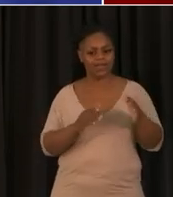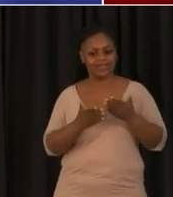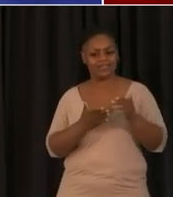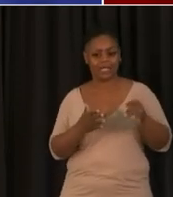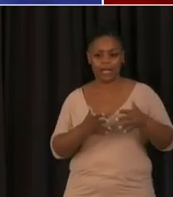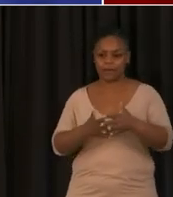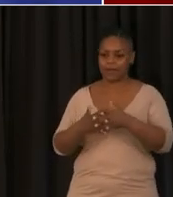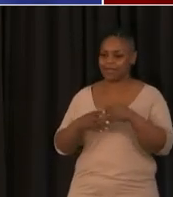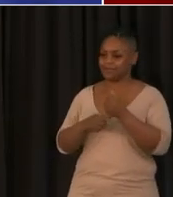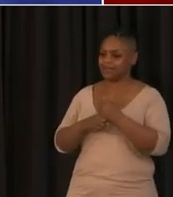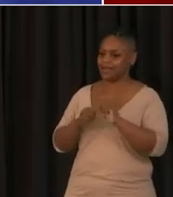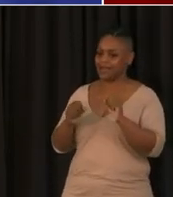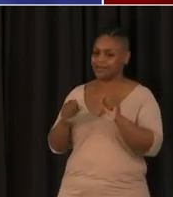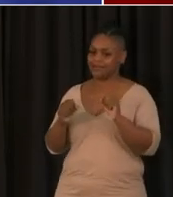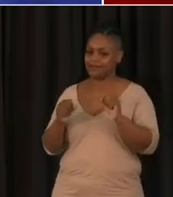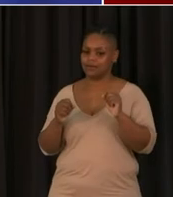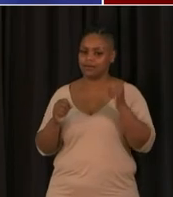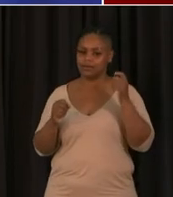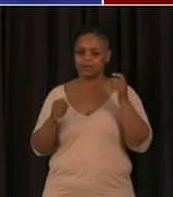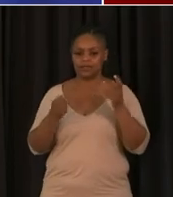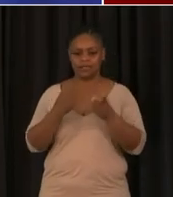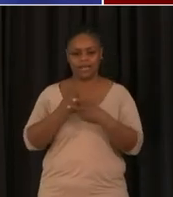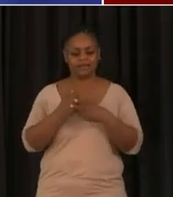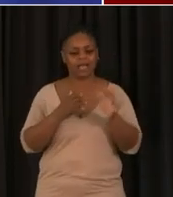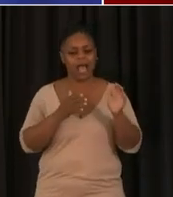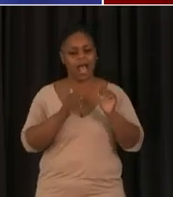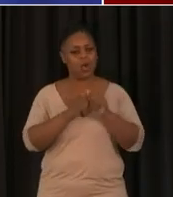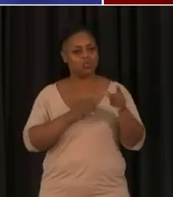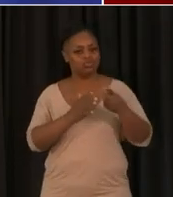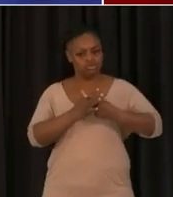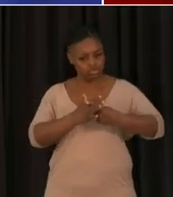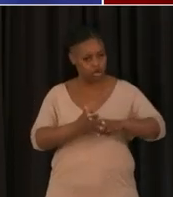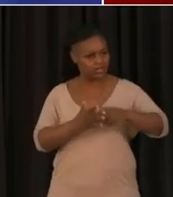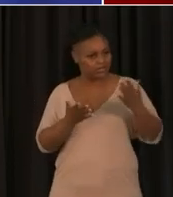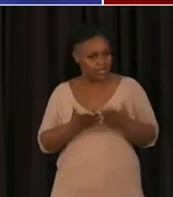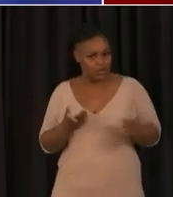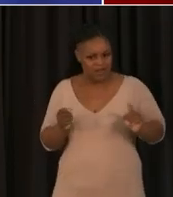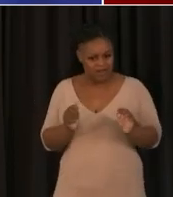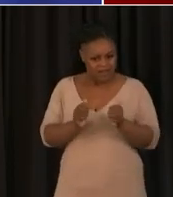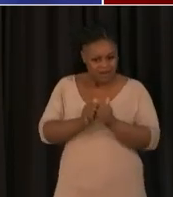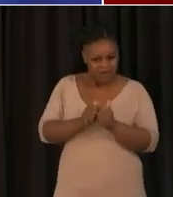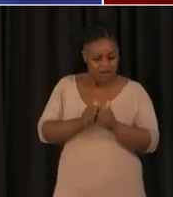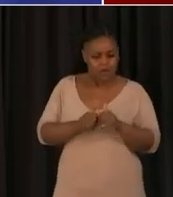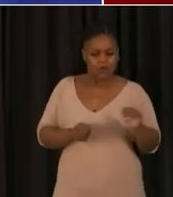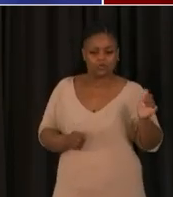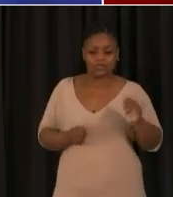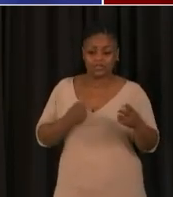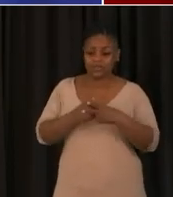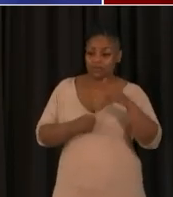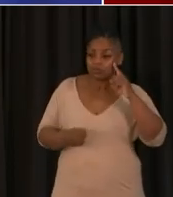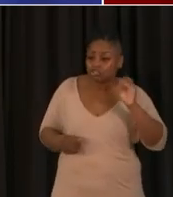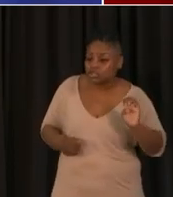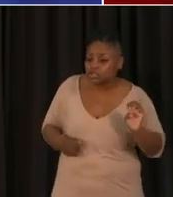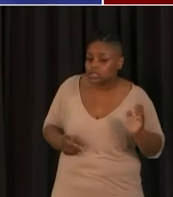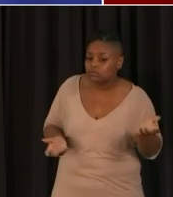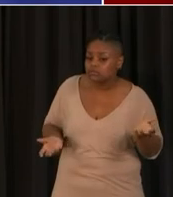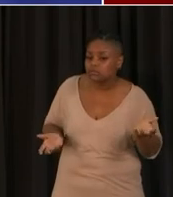finnav.org/interest-DC. And we'll make sure we put all that information up on our social media. We'll get it up on the